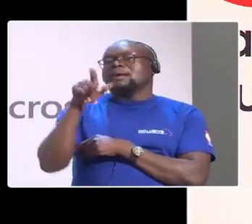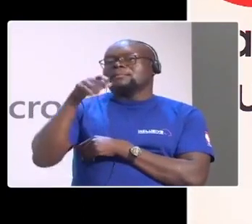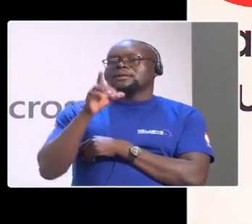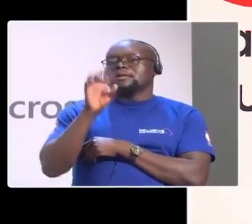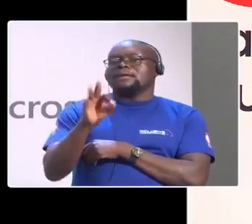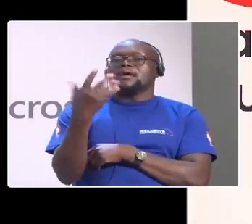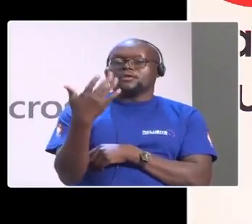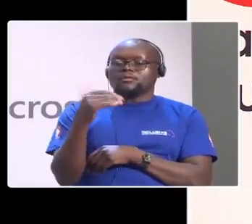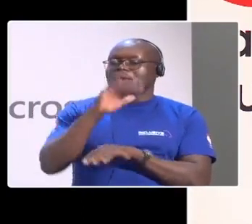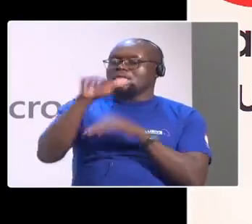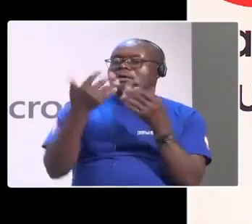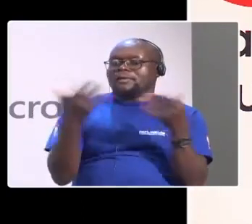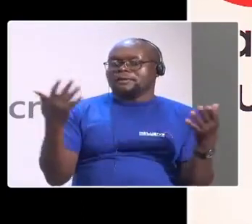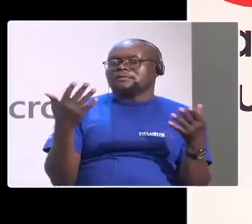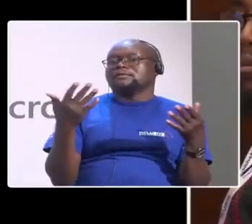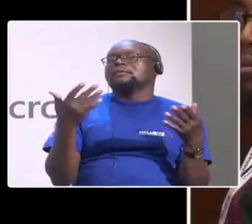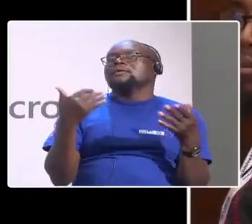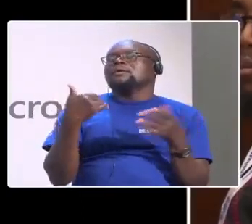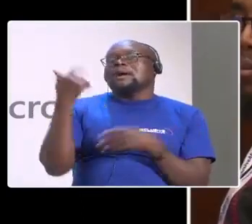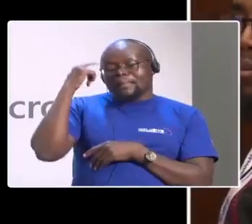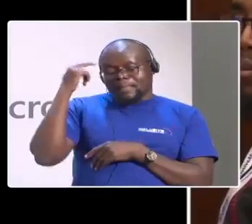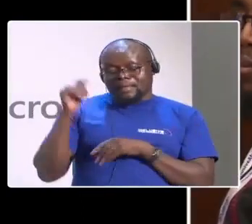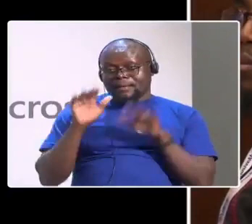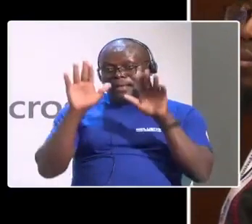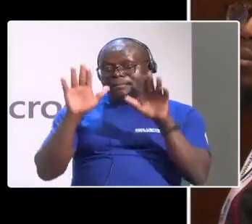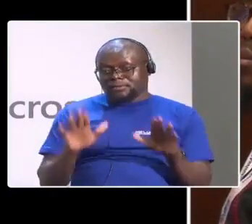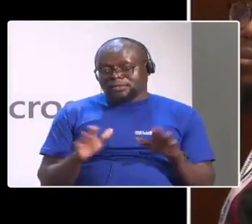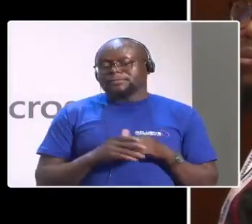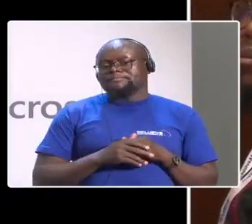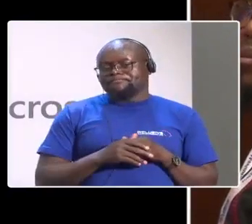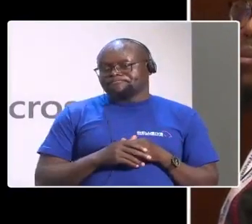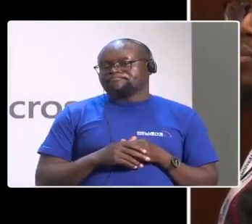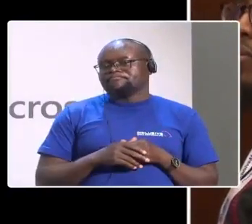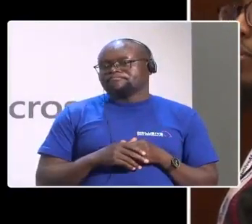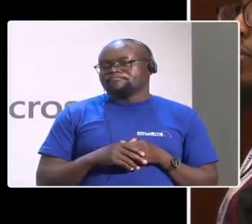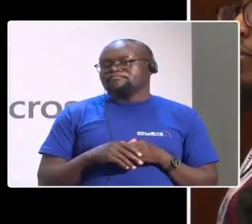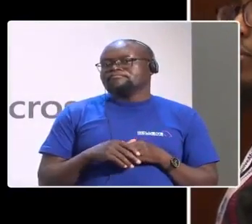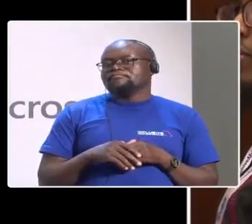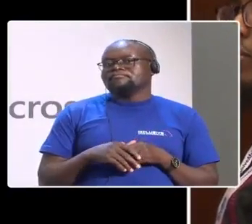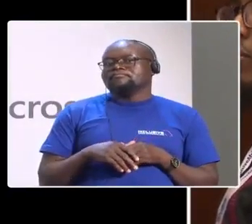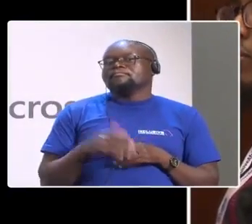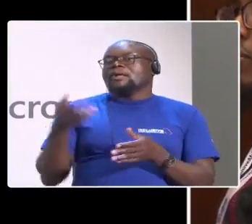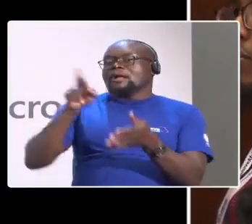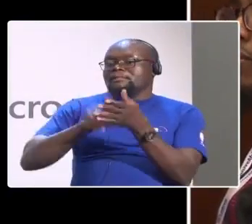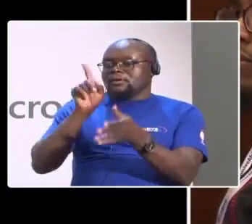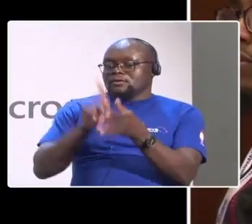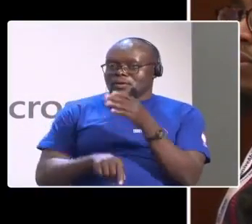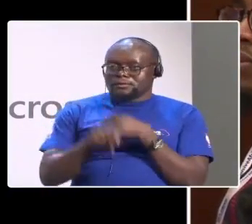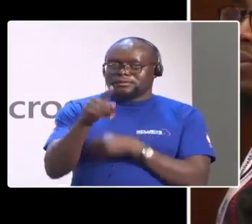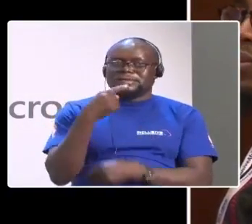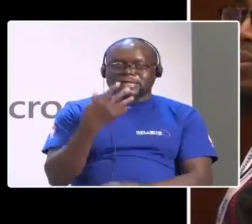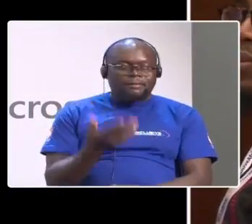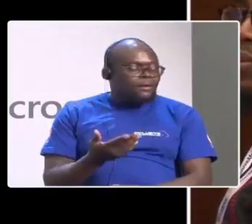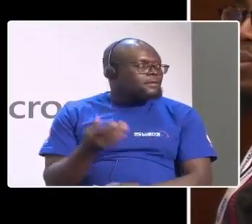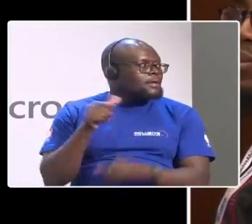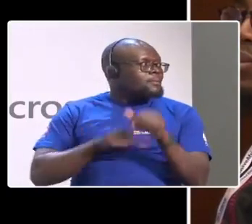stuff. Yeah. I think that's a really important part. Yeah, Klaus, just to repeat what Klaus said, with